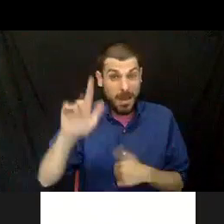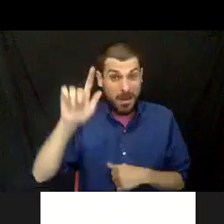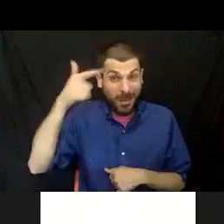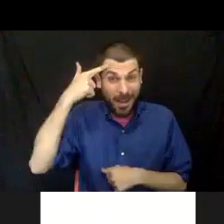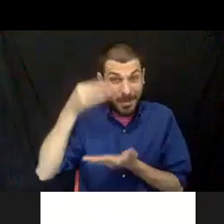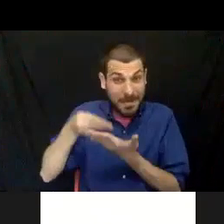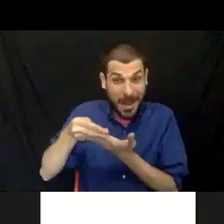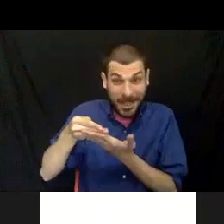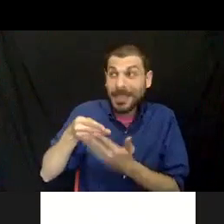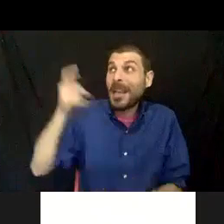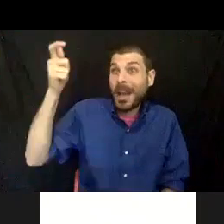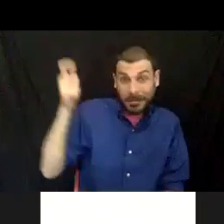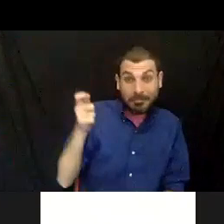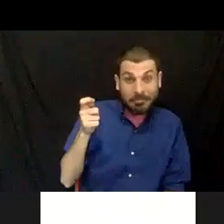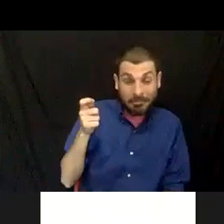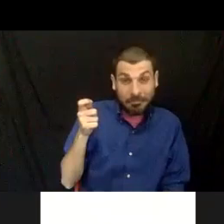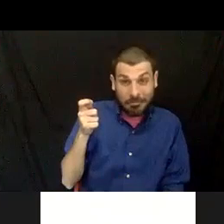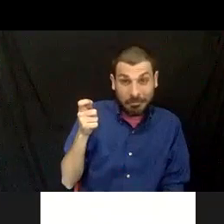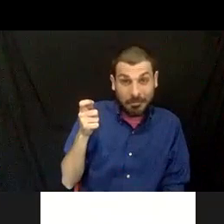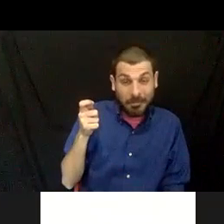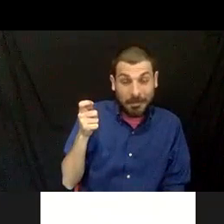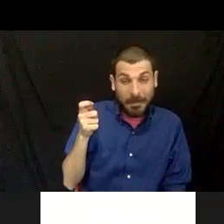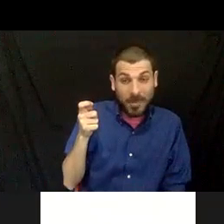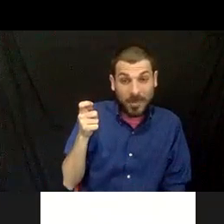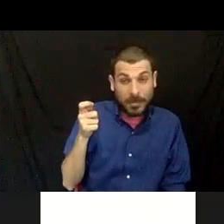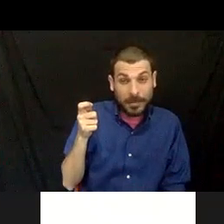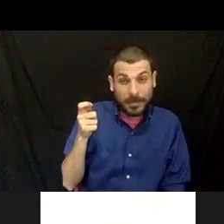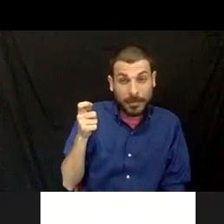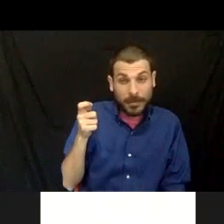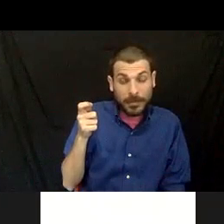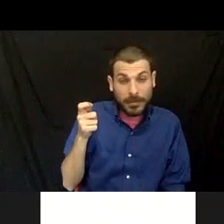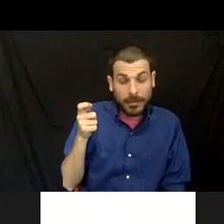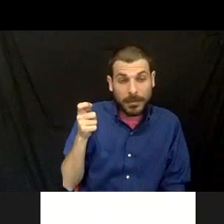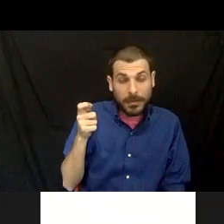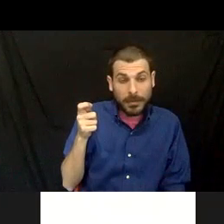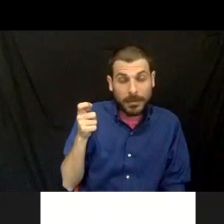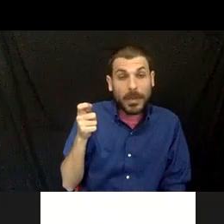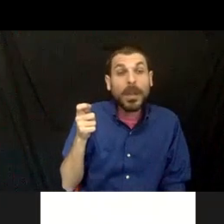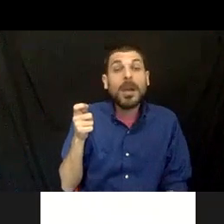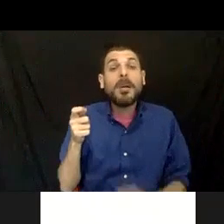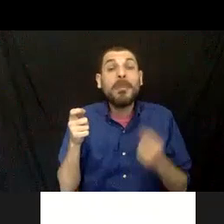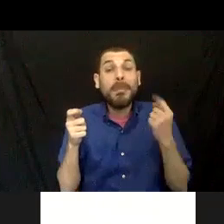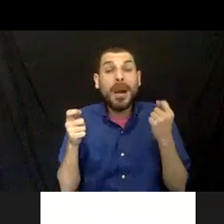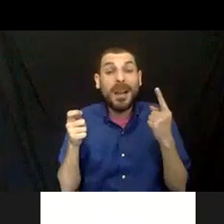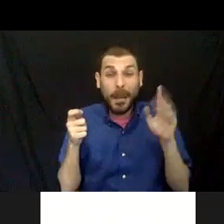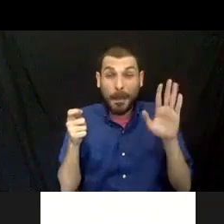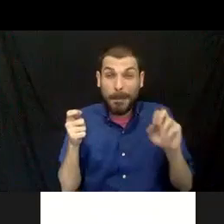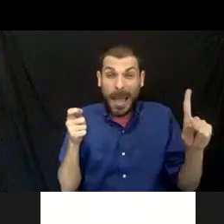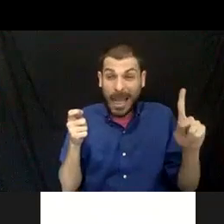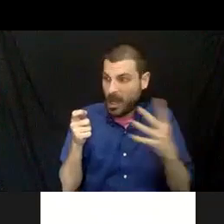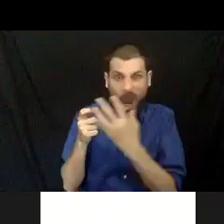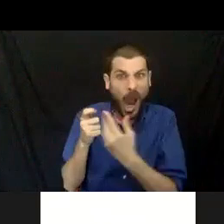that your financial institution has already taken amounts out of your stimulus funds.